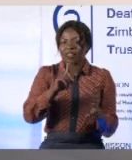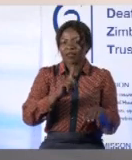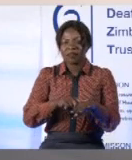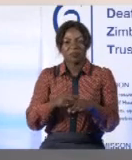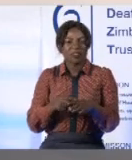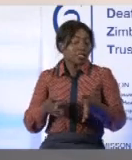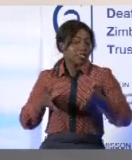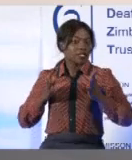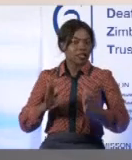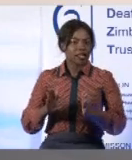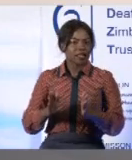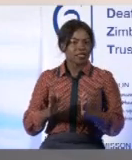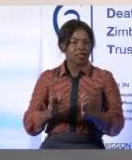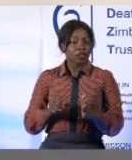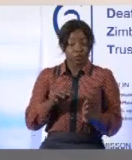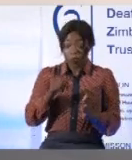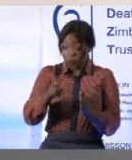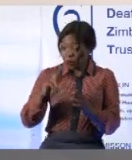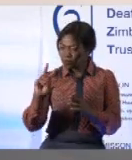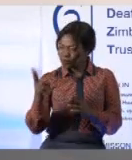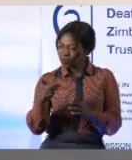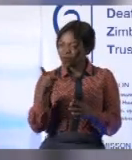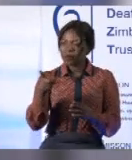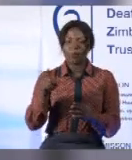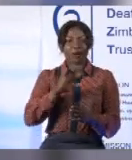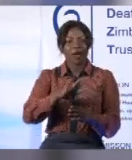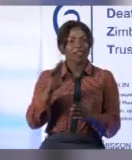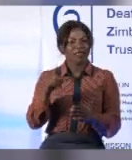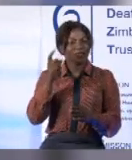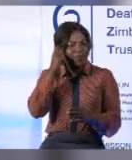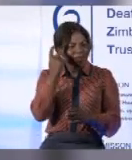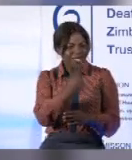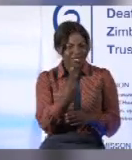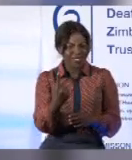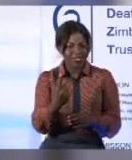your clients? Do they know about each other? No, they don't.